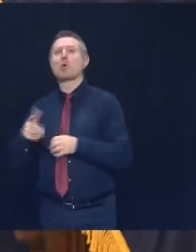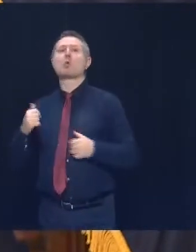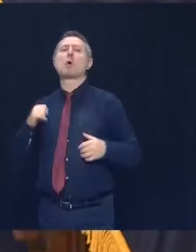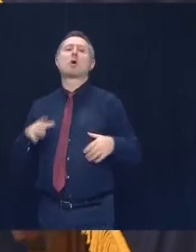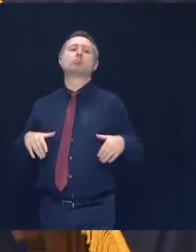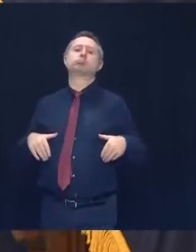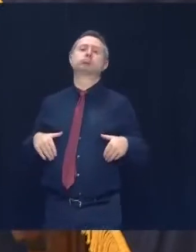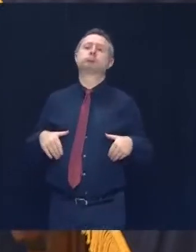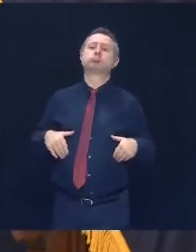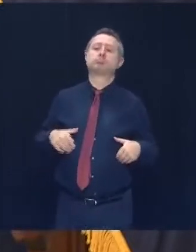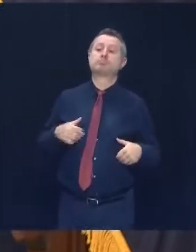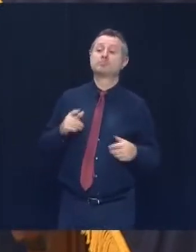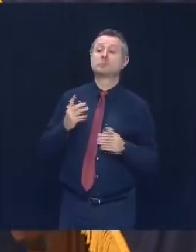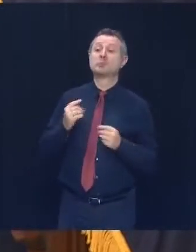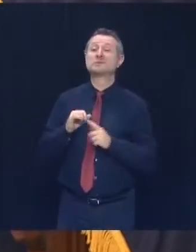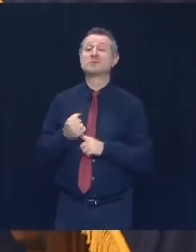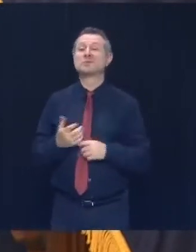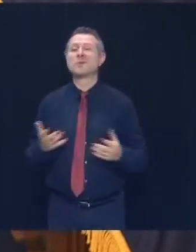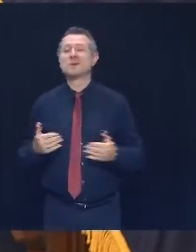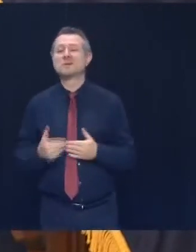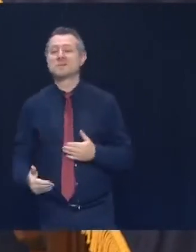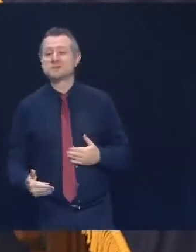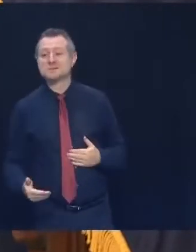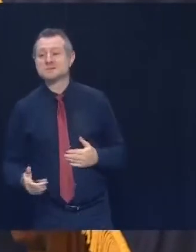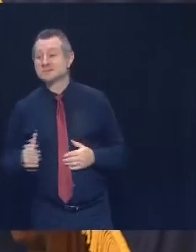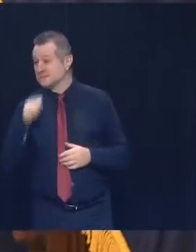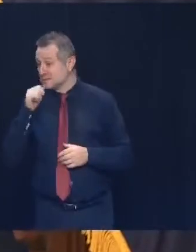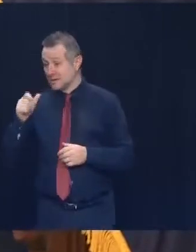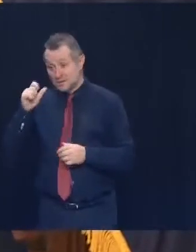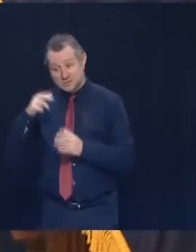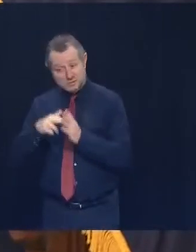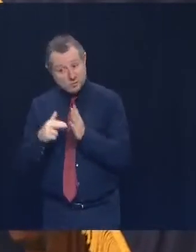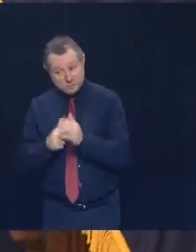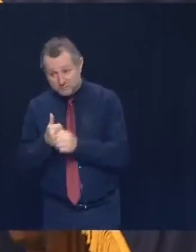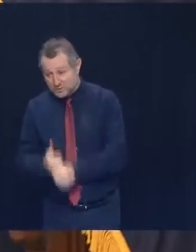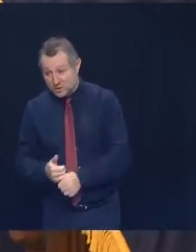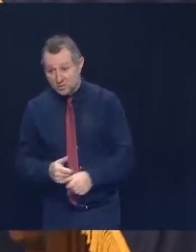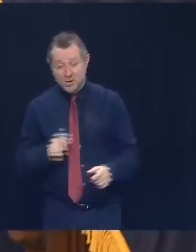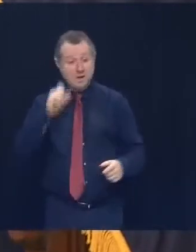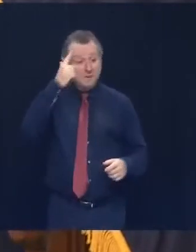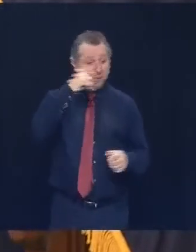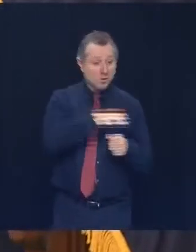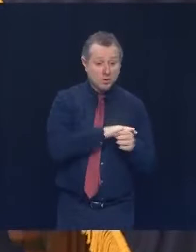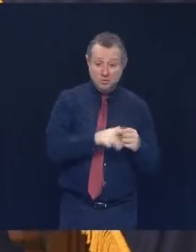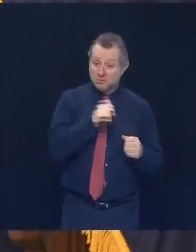then you have a situation where you have no compliance, and the local government